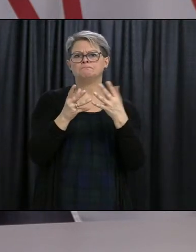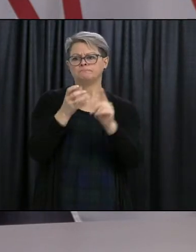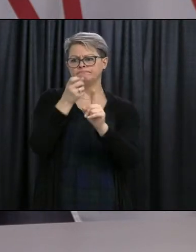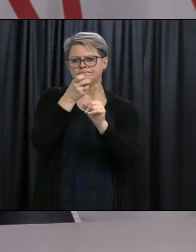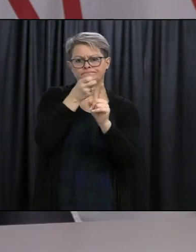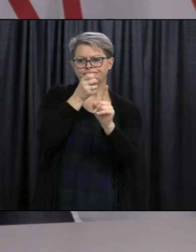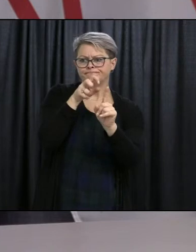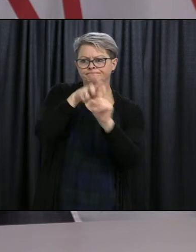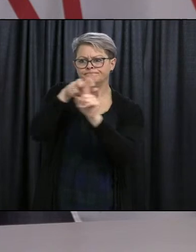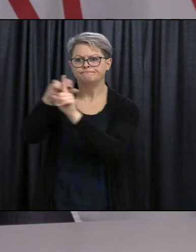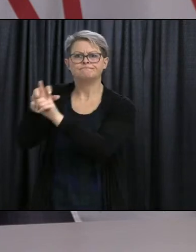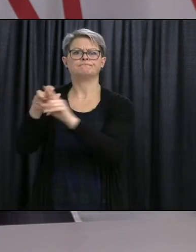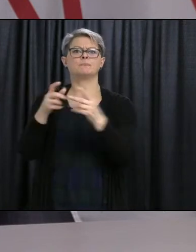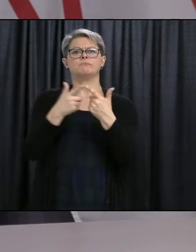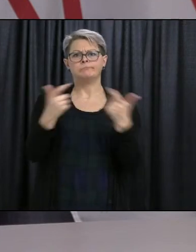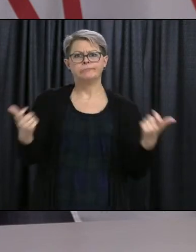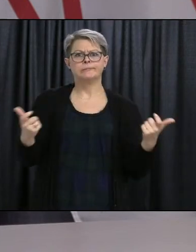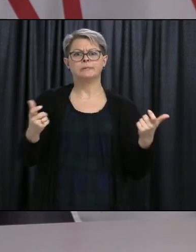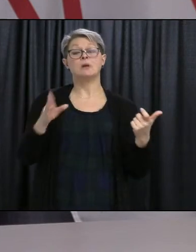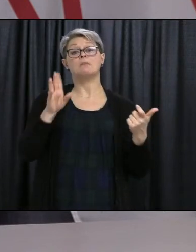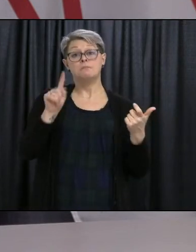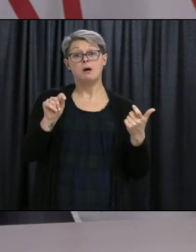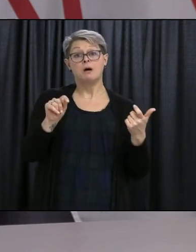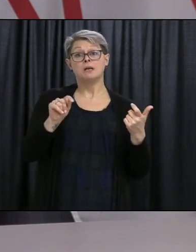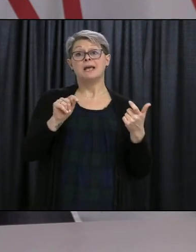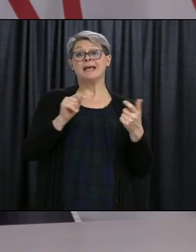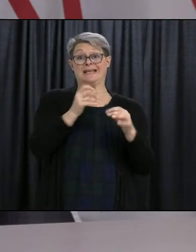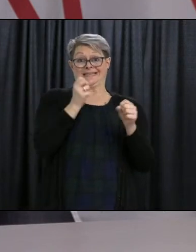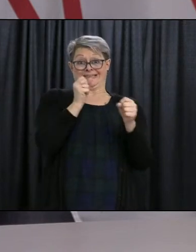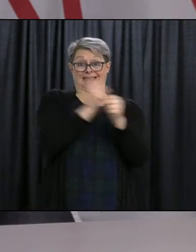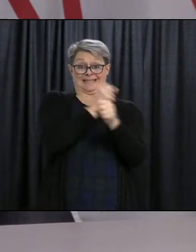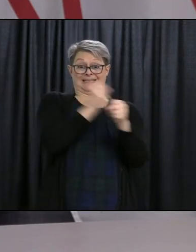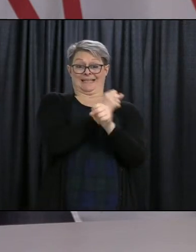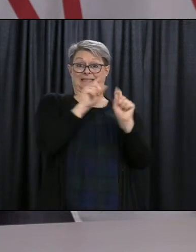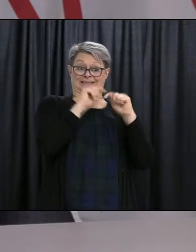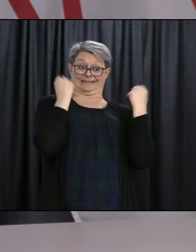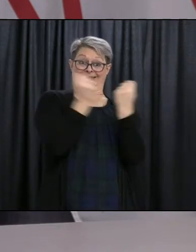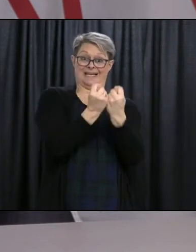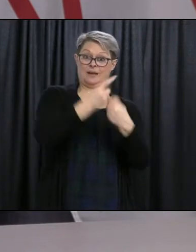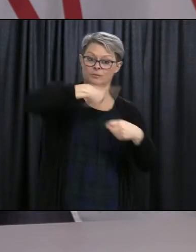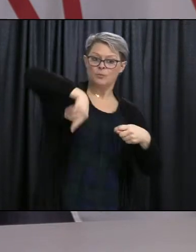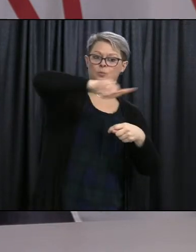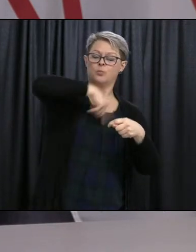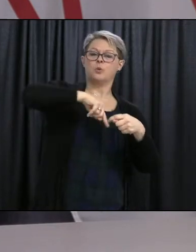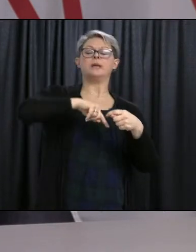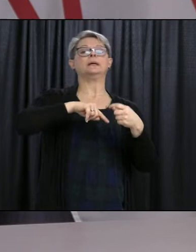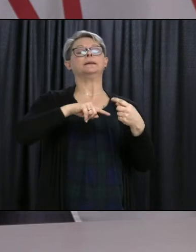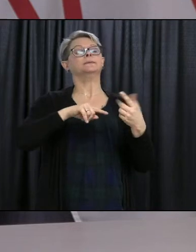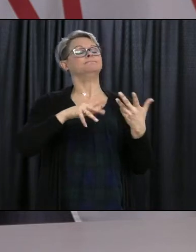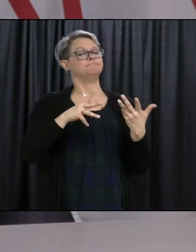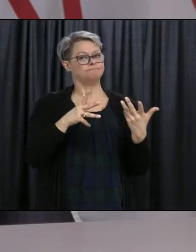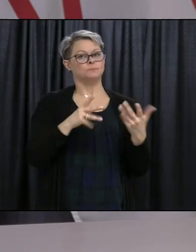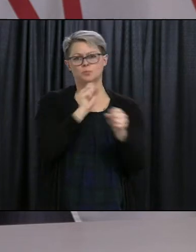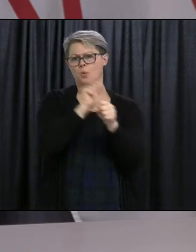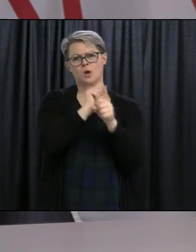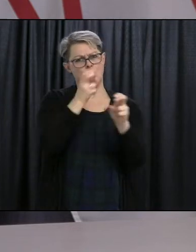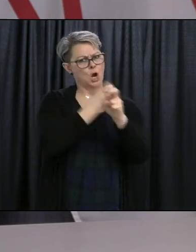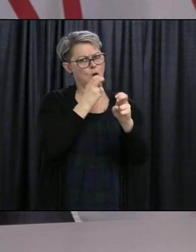the modeling group has been working diligently, but I'm not sure if they're actually addressing that question at the moment.